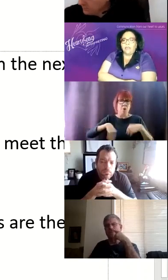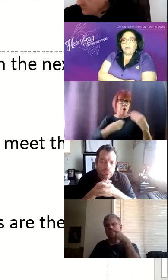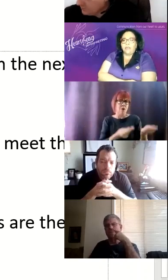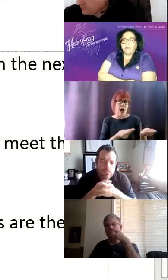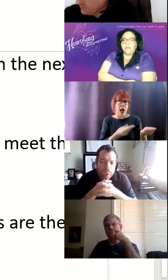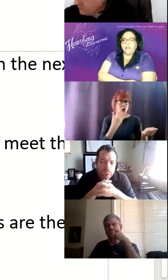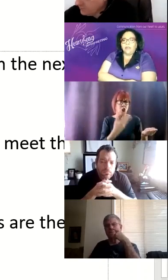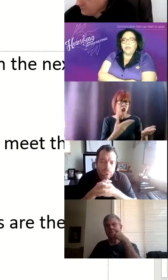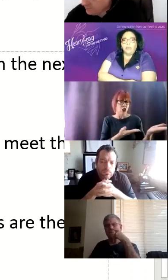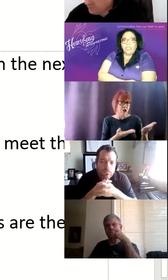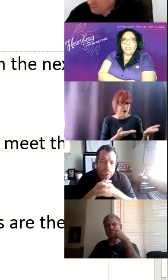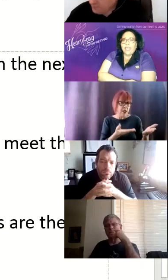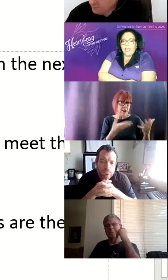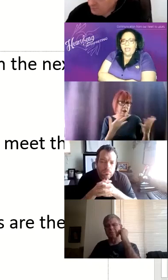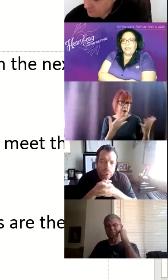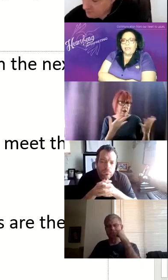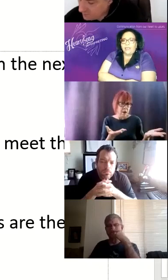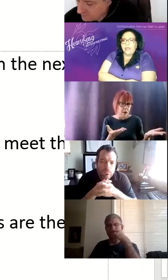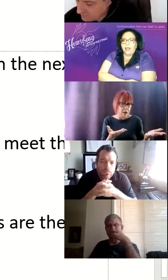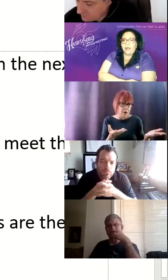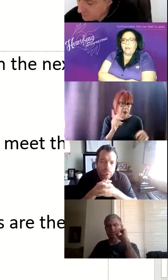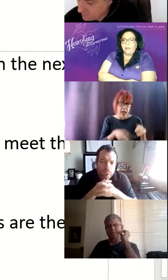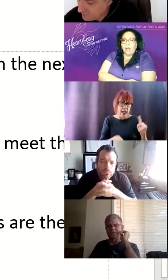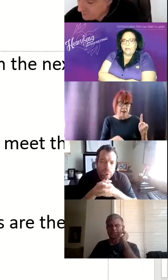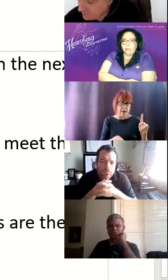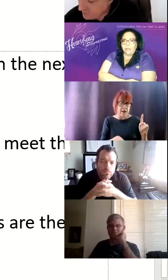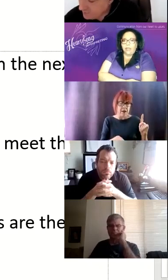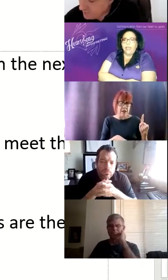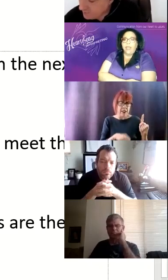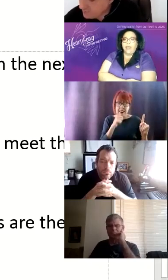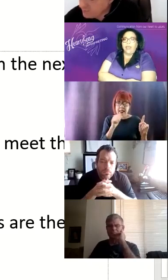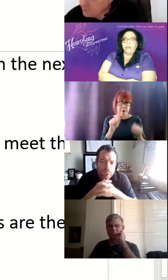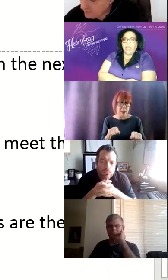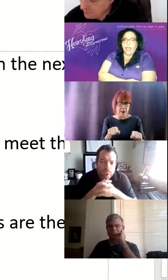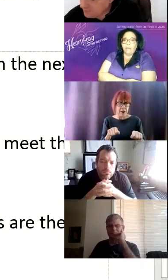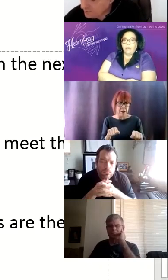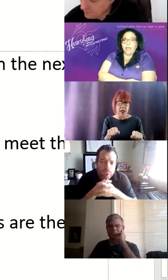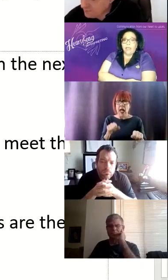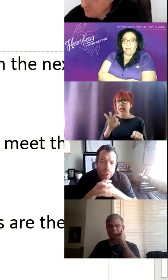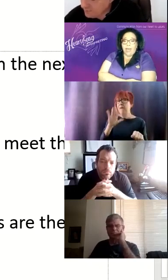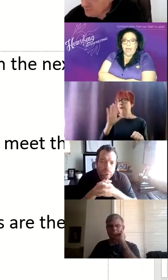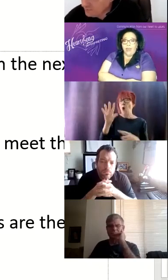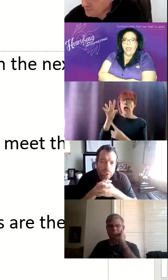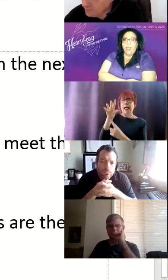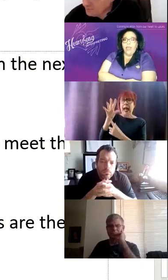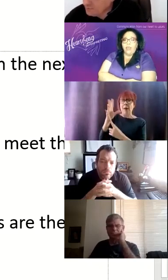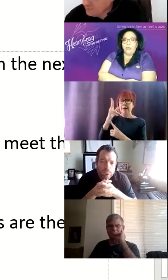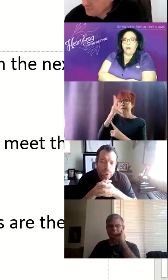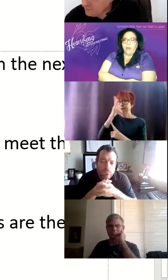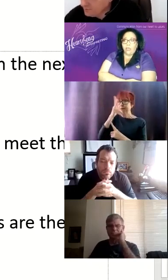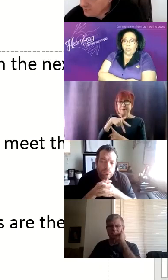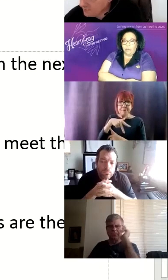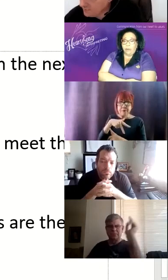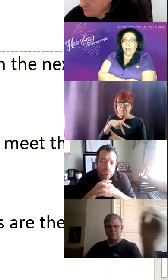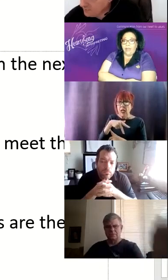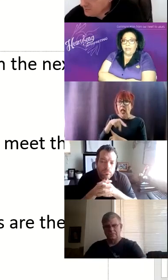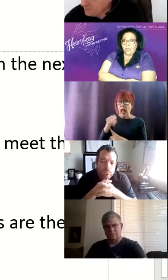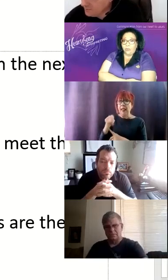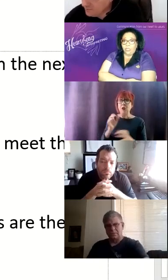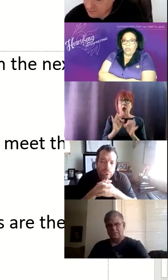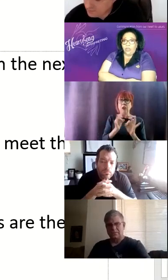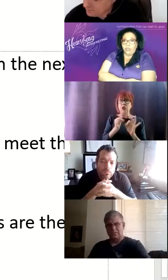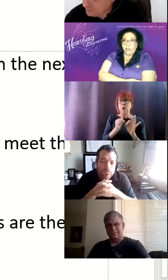service. We just can't. It's not a possibility. If your camera is bad and you are interpreting